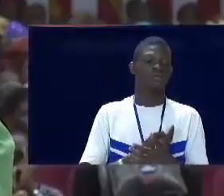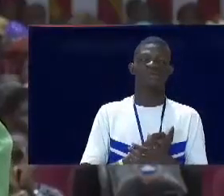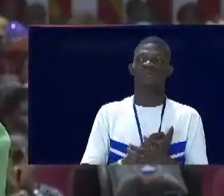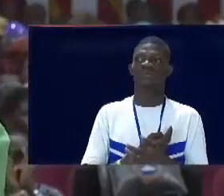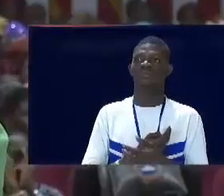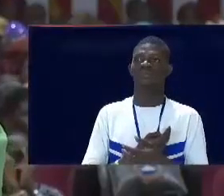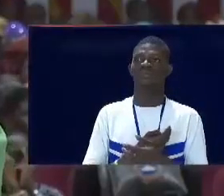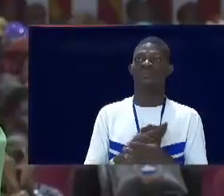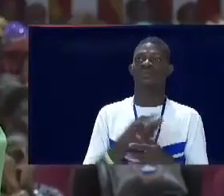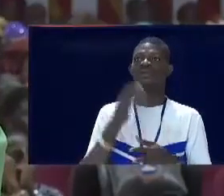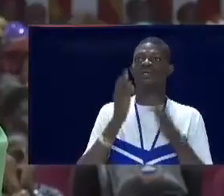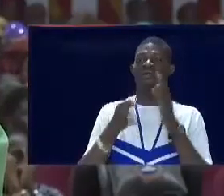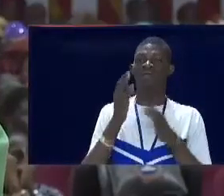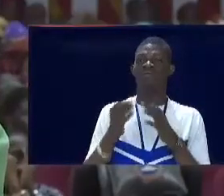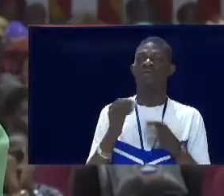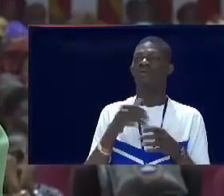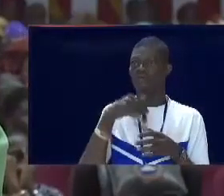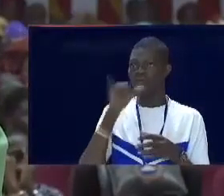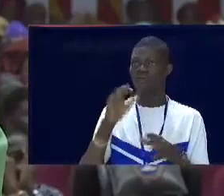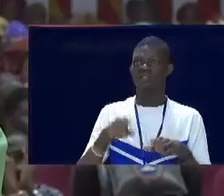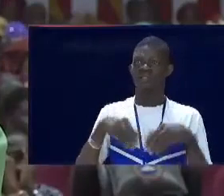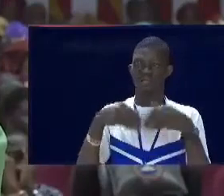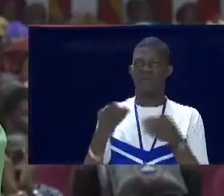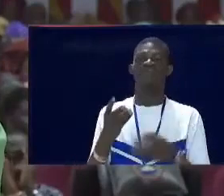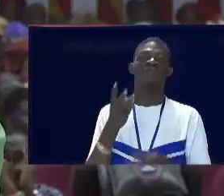If you have not been served wine,